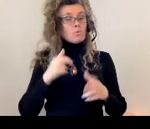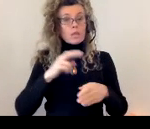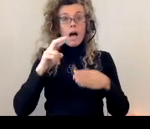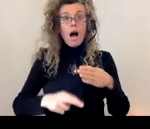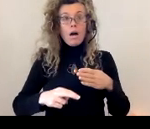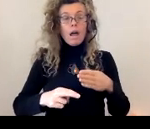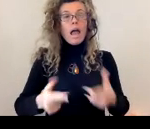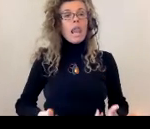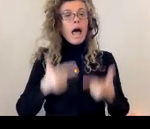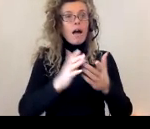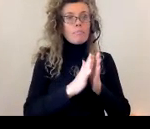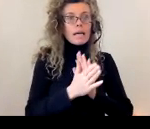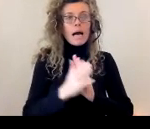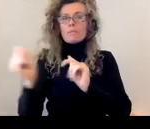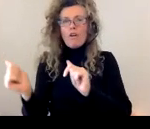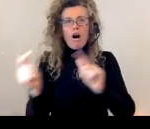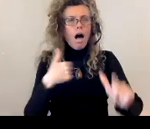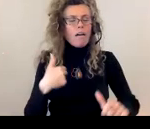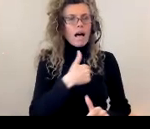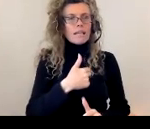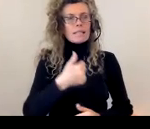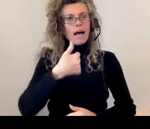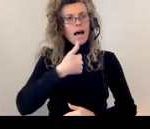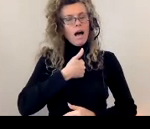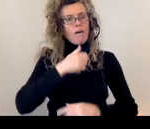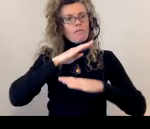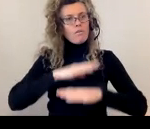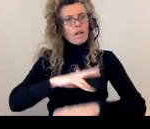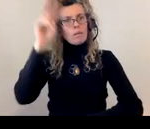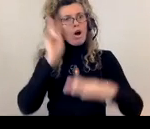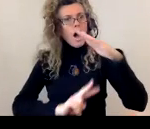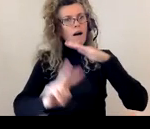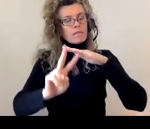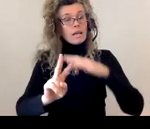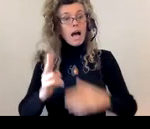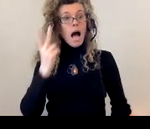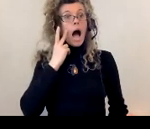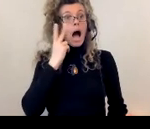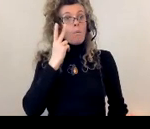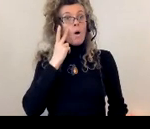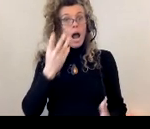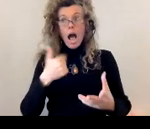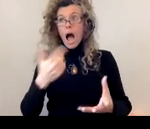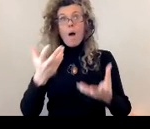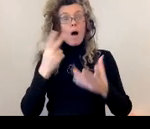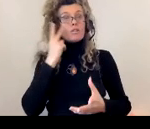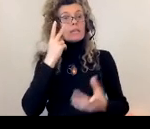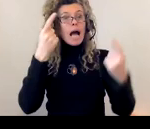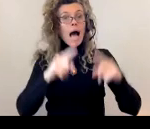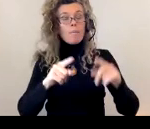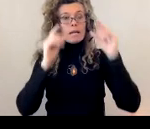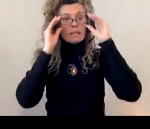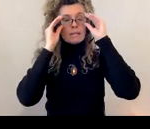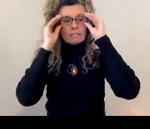a self-fulfilling prophecy. So what I want to see happen is that we recast what that